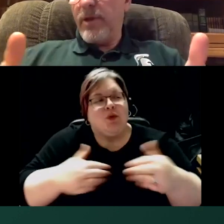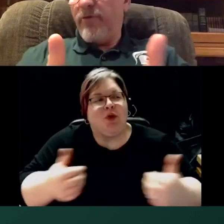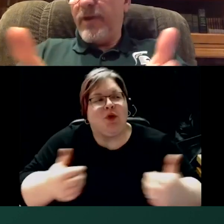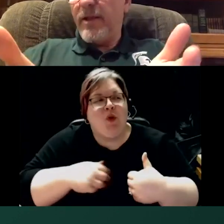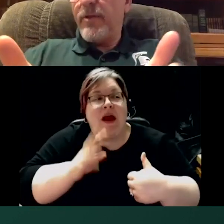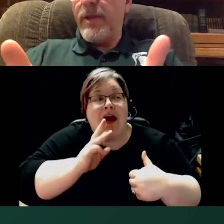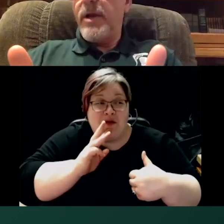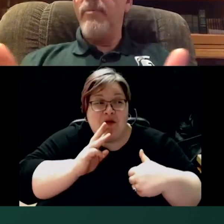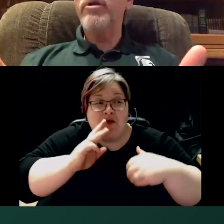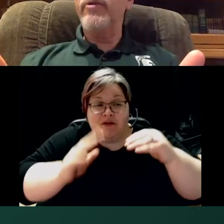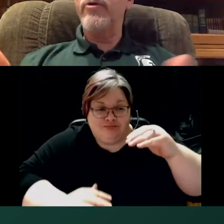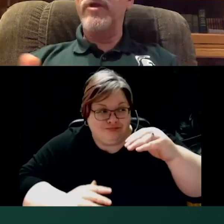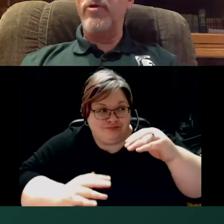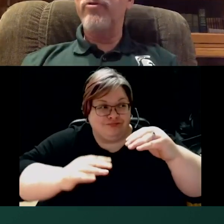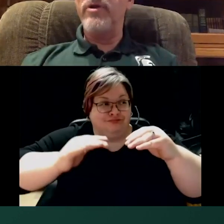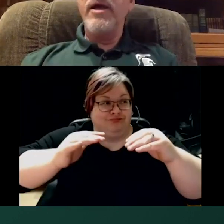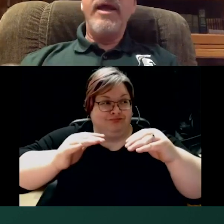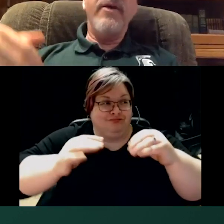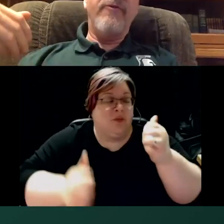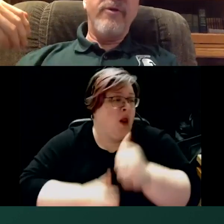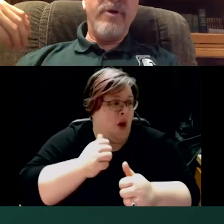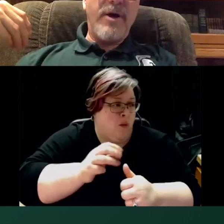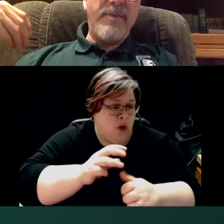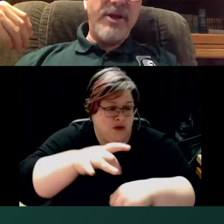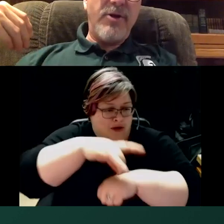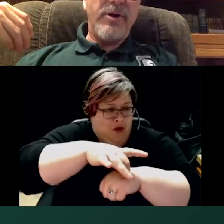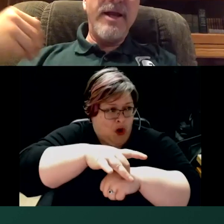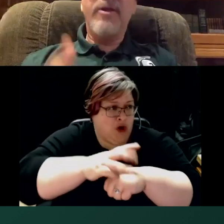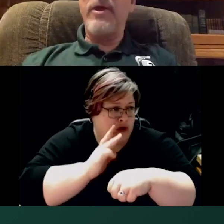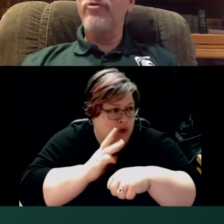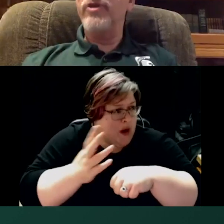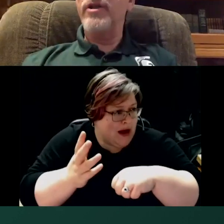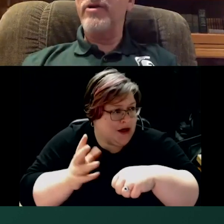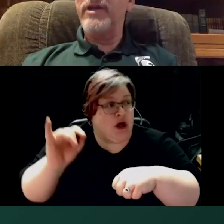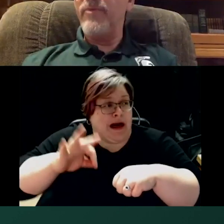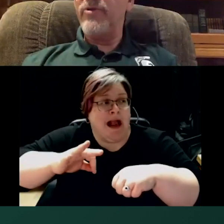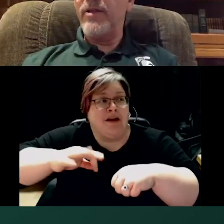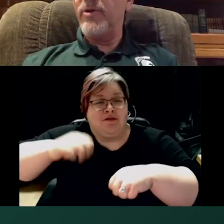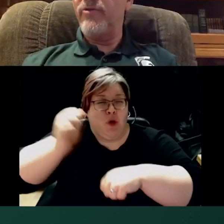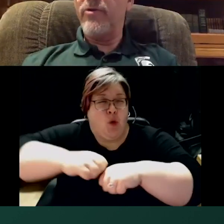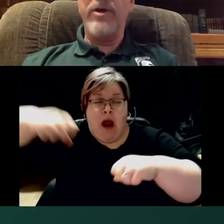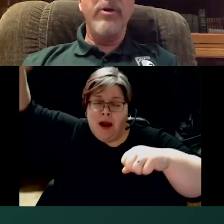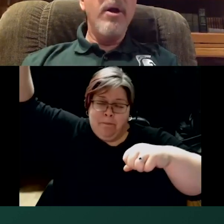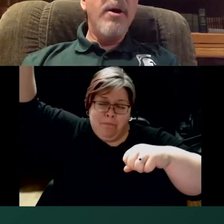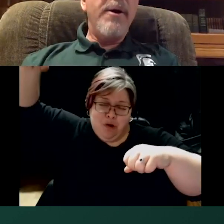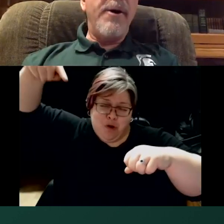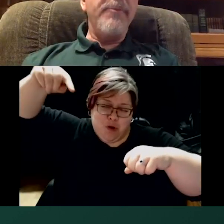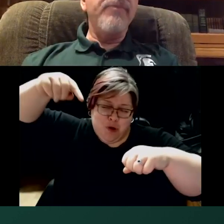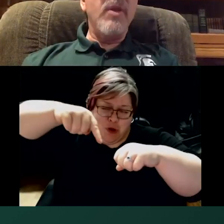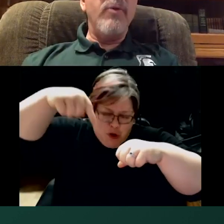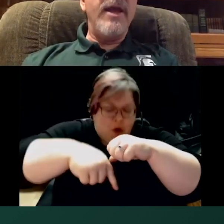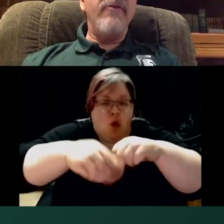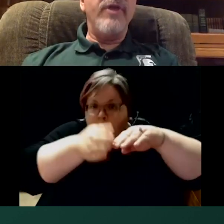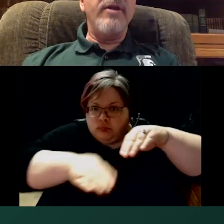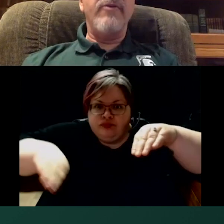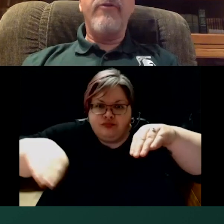where if it hits most of the Earth is ocean. If a meteor hits the ocean, it's not going to leave much of a crater.